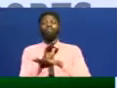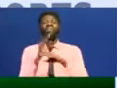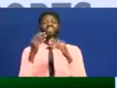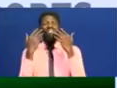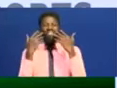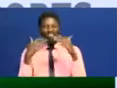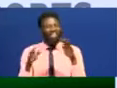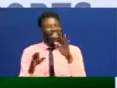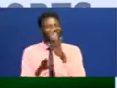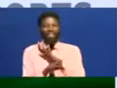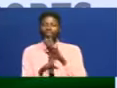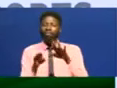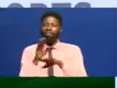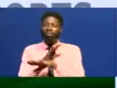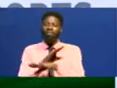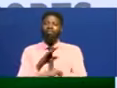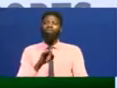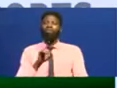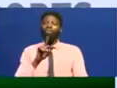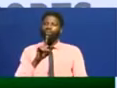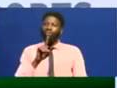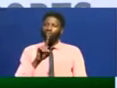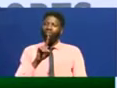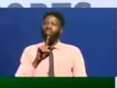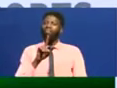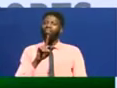turned it around 180 degrees.